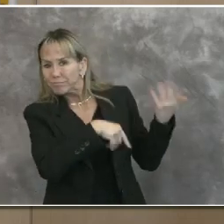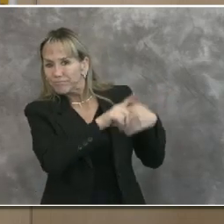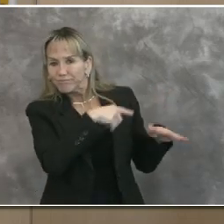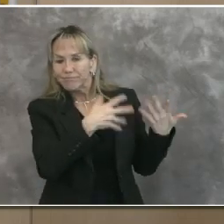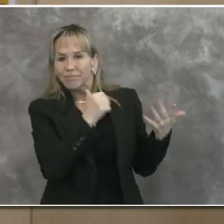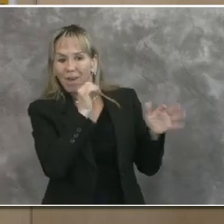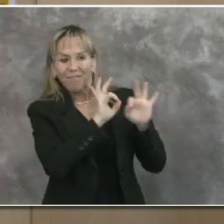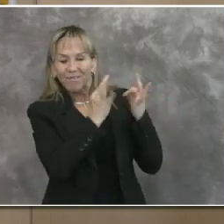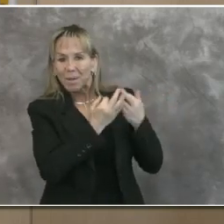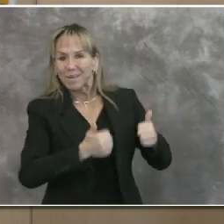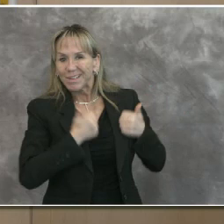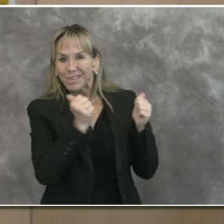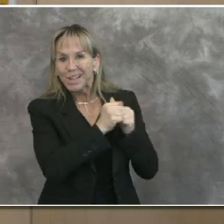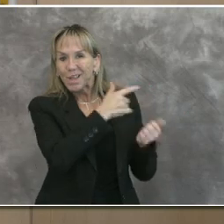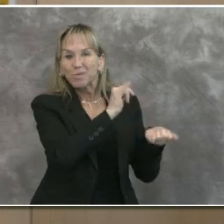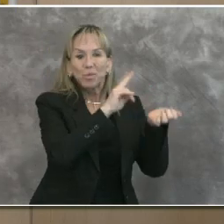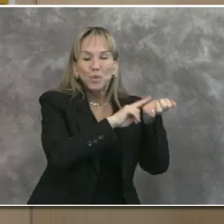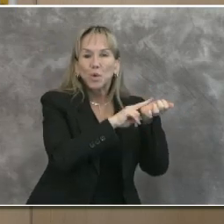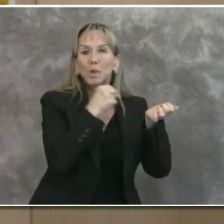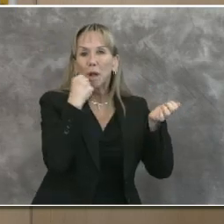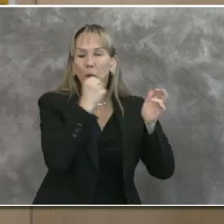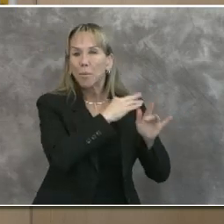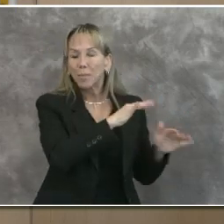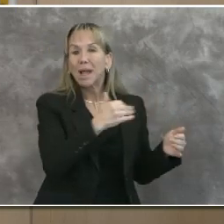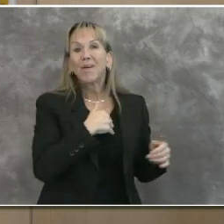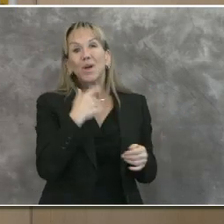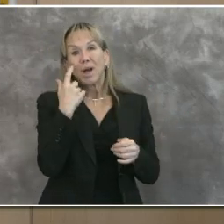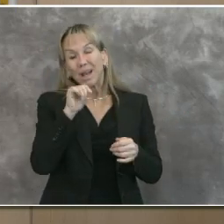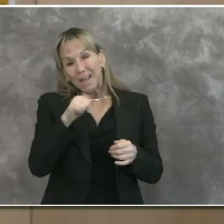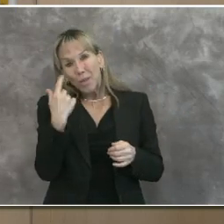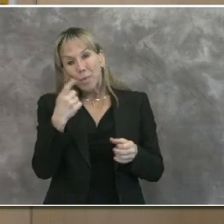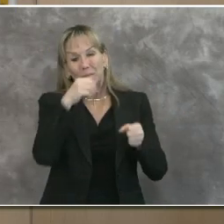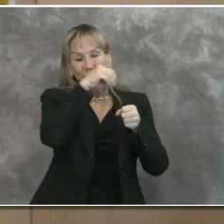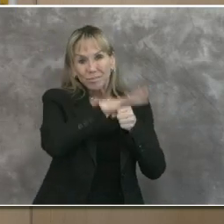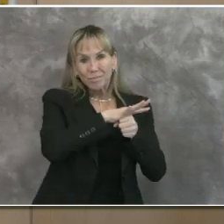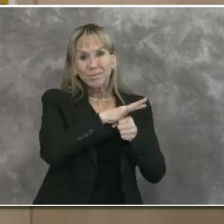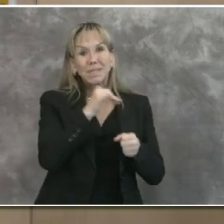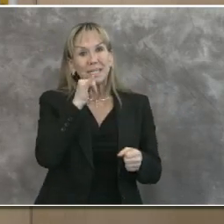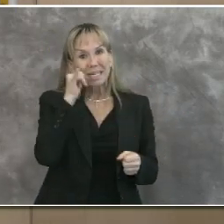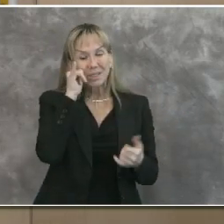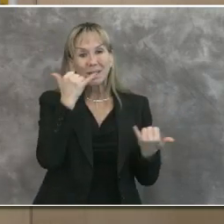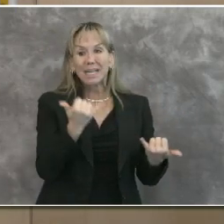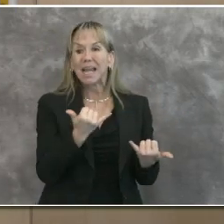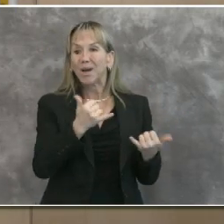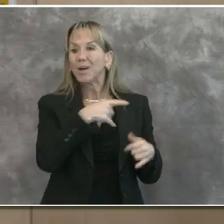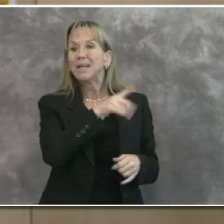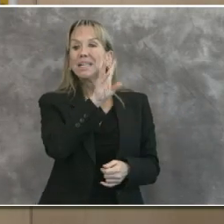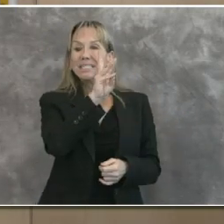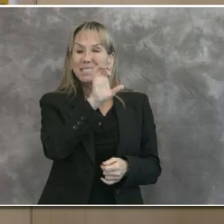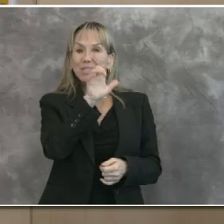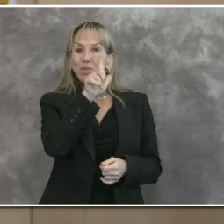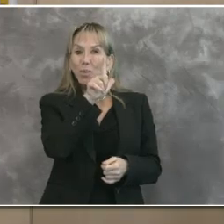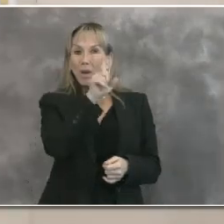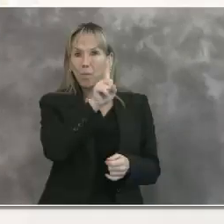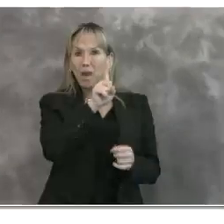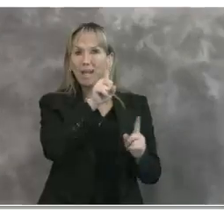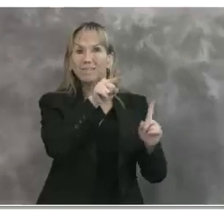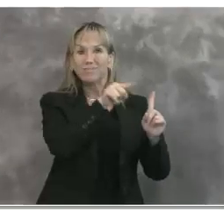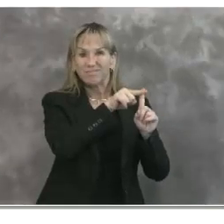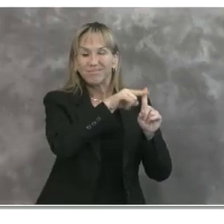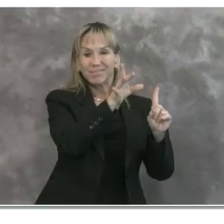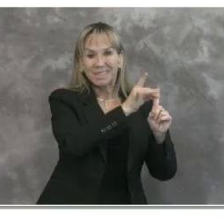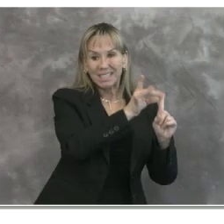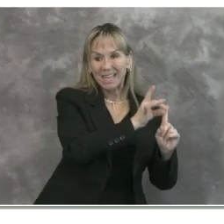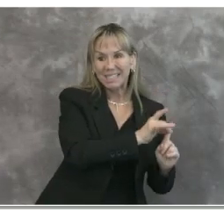have 1 new outbreak since yesterday. This represents 620 cases and 55 deaths. And we have